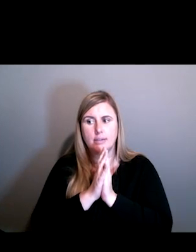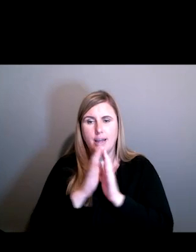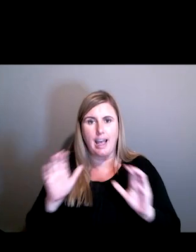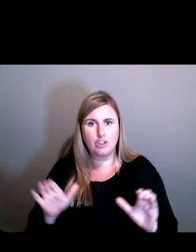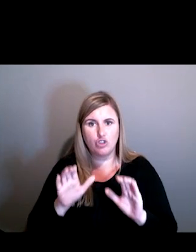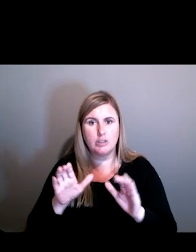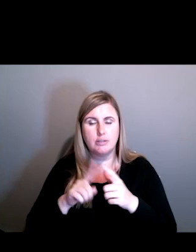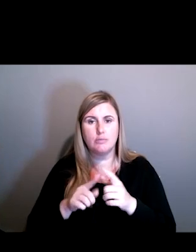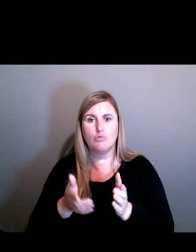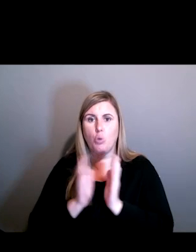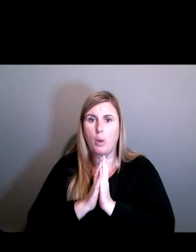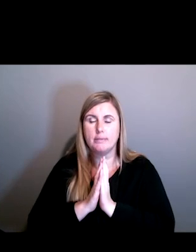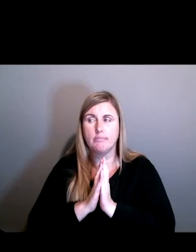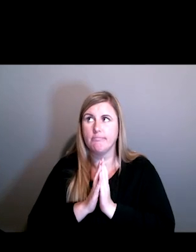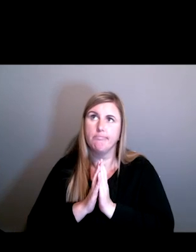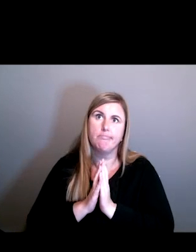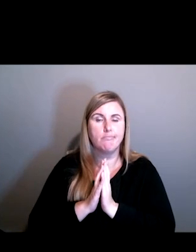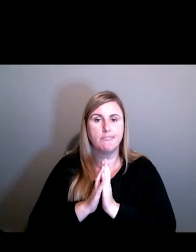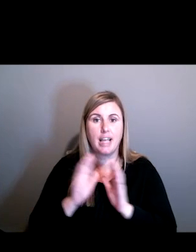request actions, request